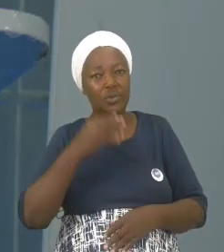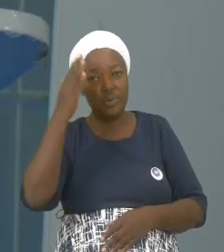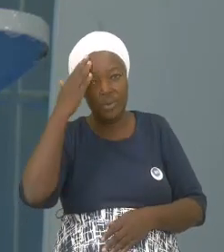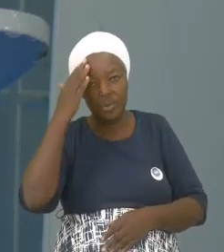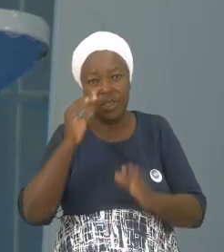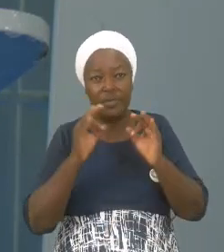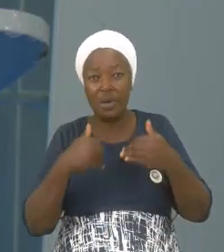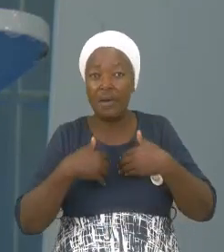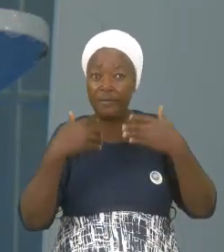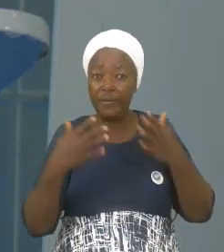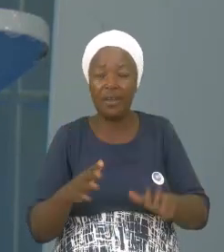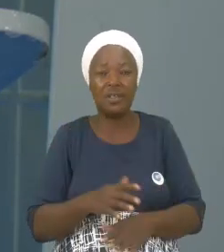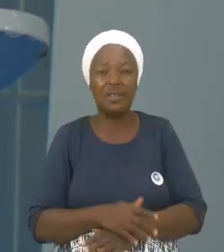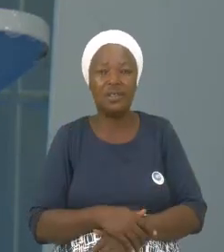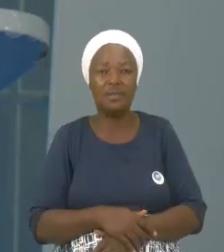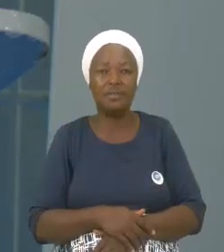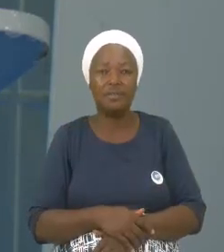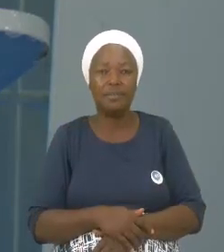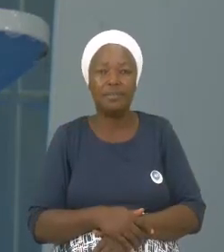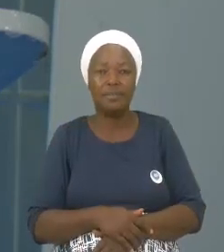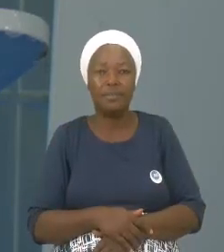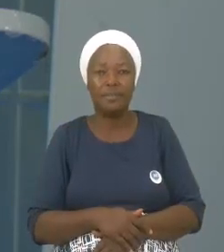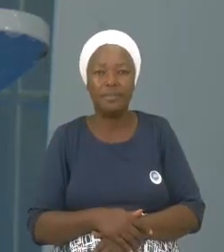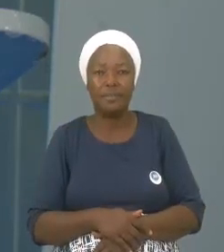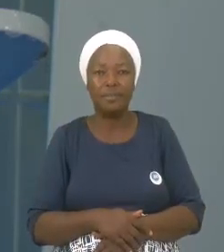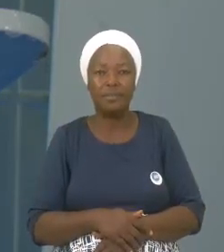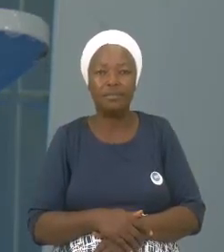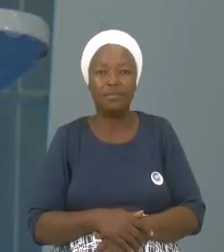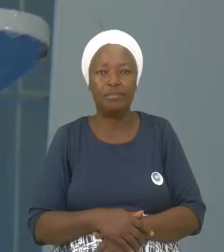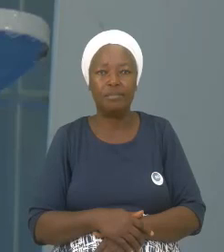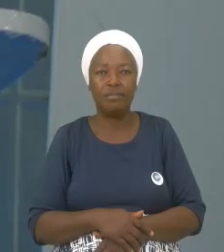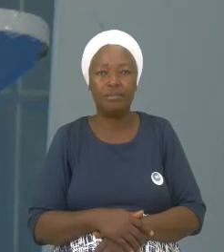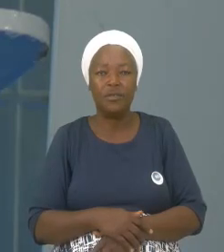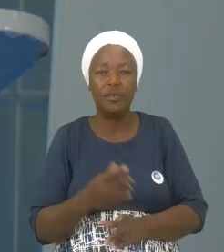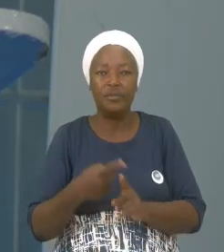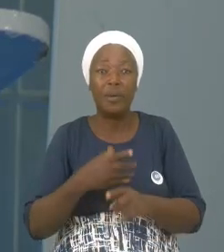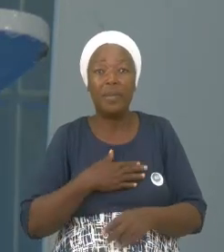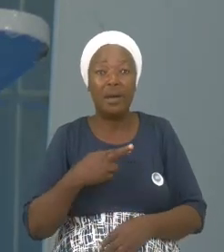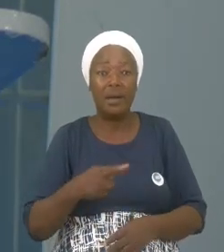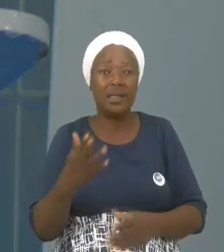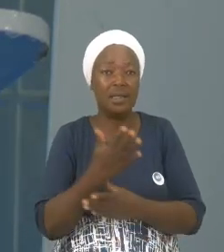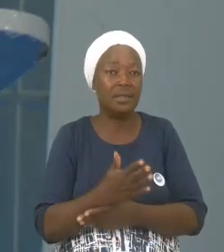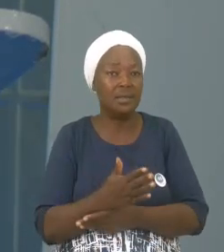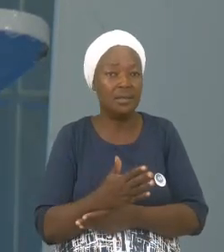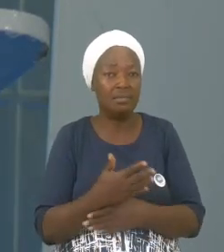indicating if they are true? On my right hand side, you are true.